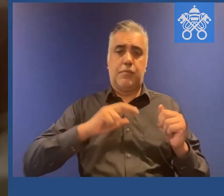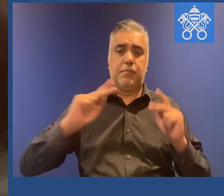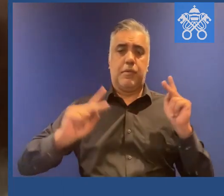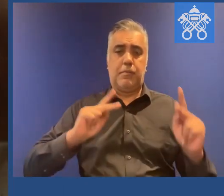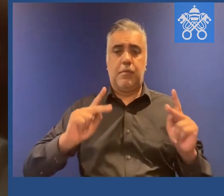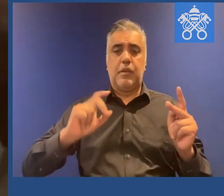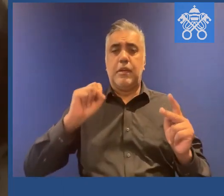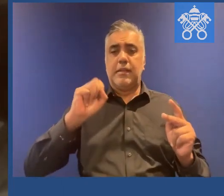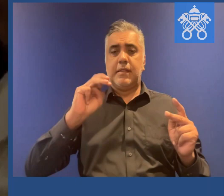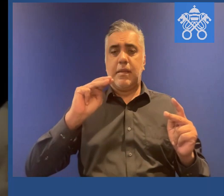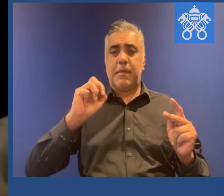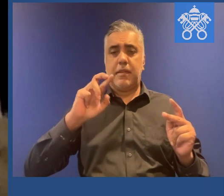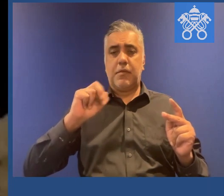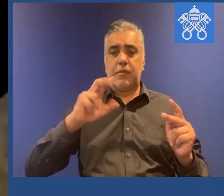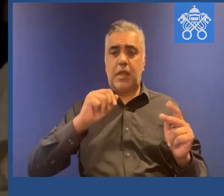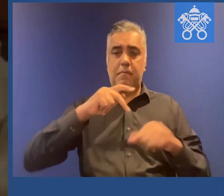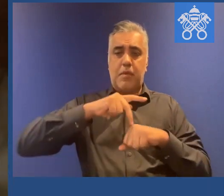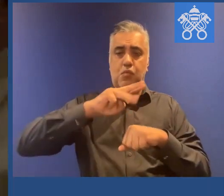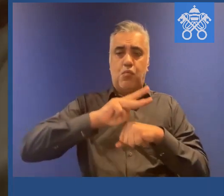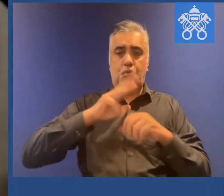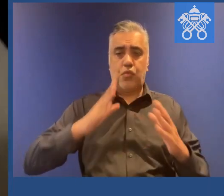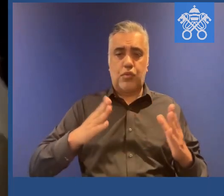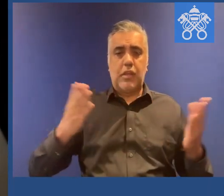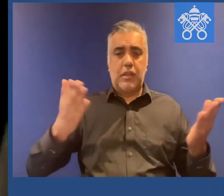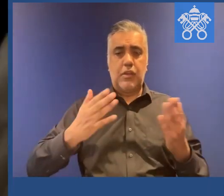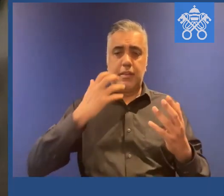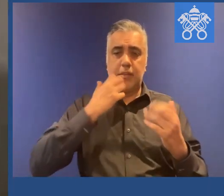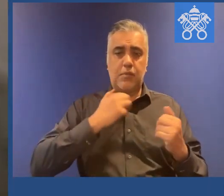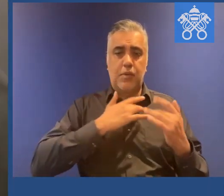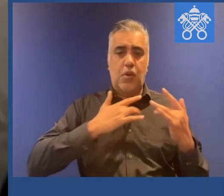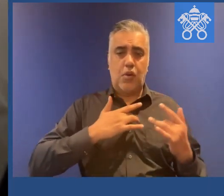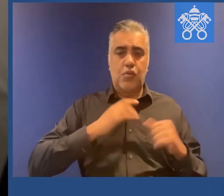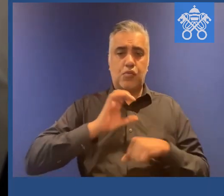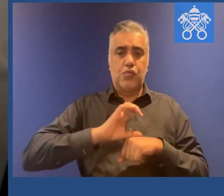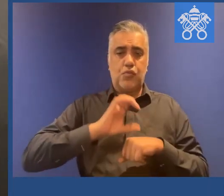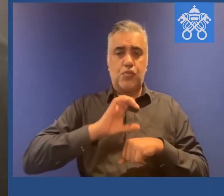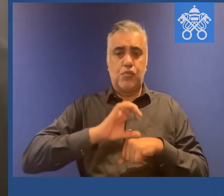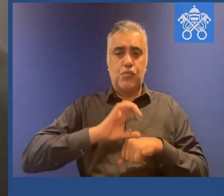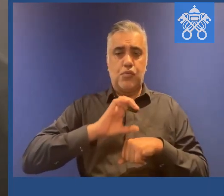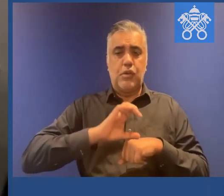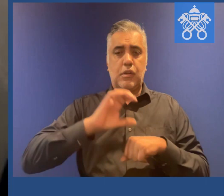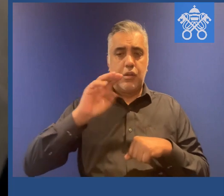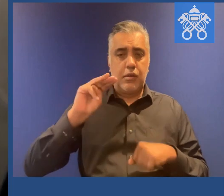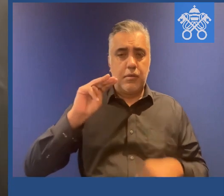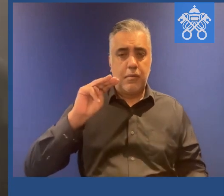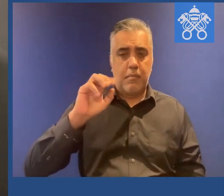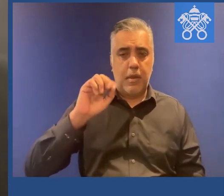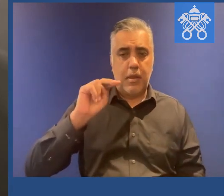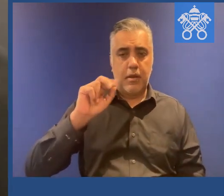persons, seminarians, and pastoral workers at Sacred Heart Church, Manama in